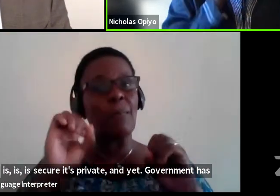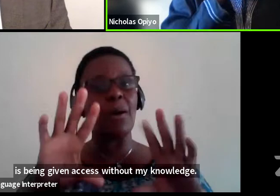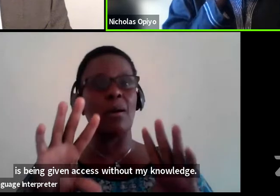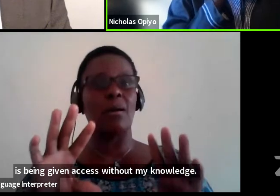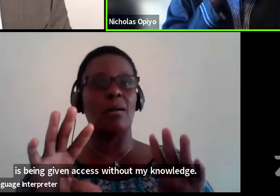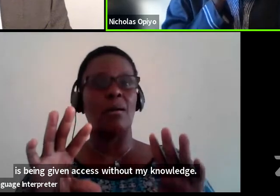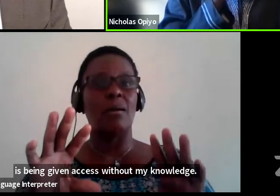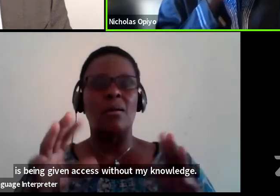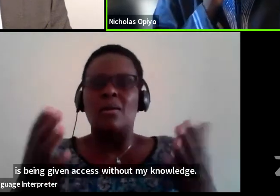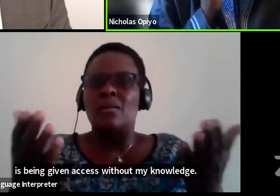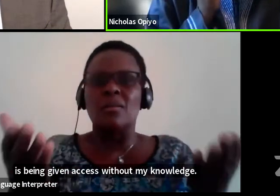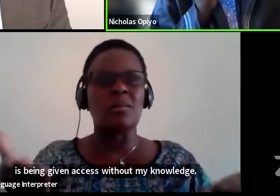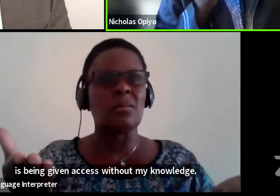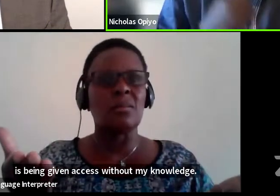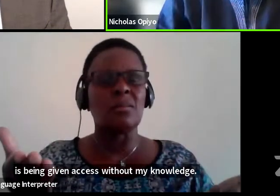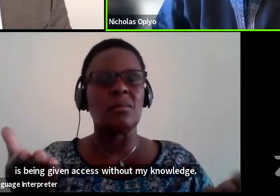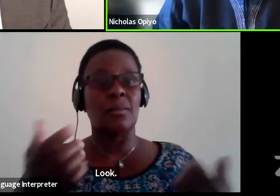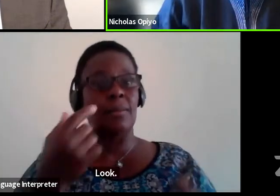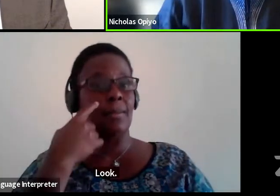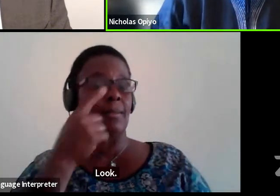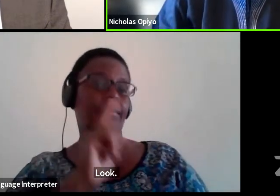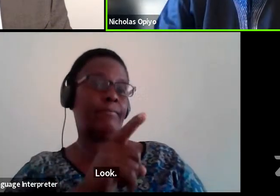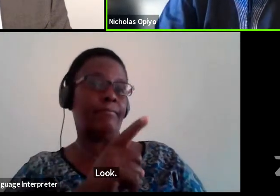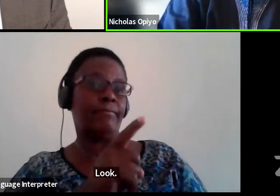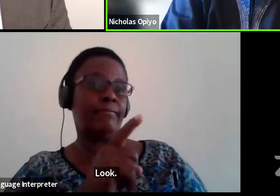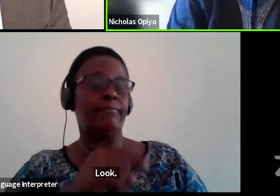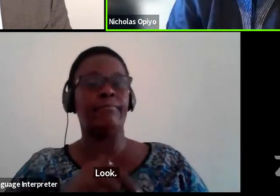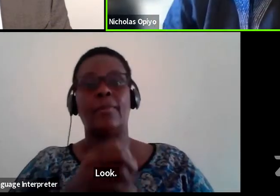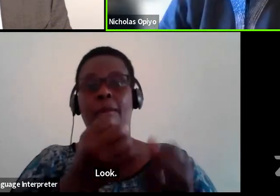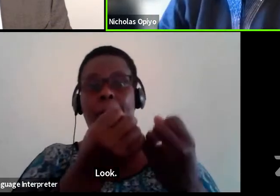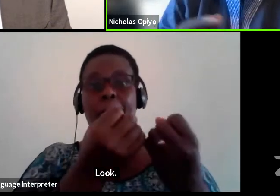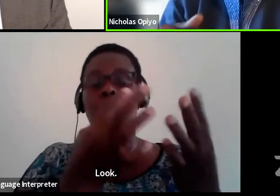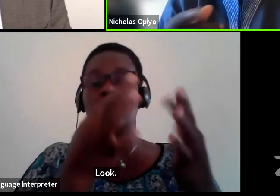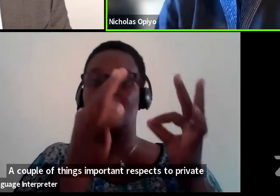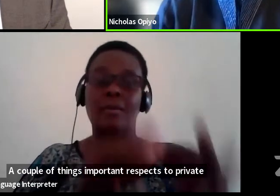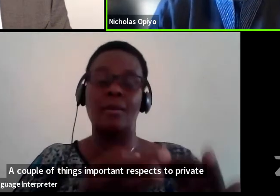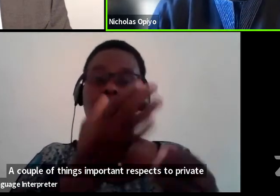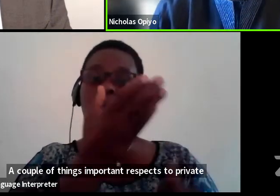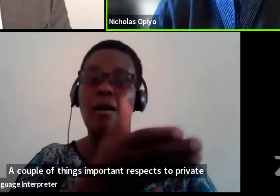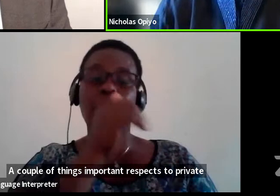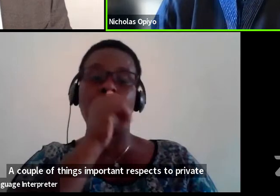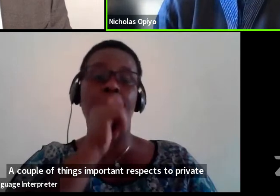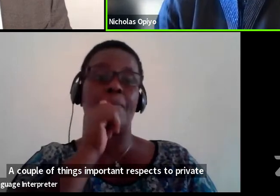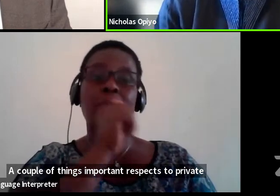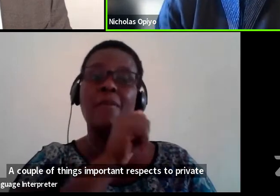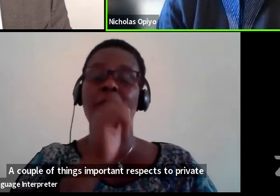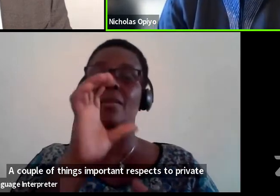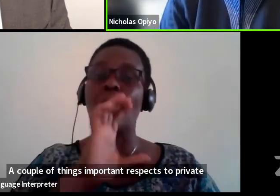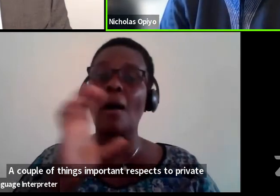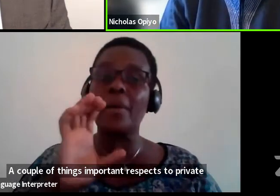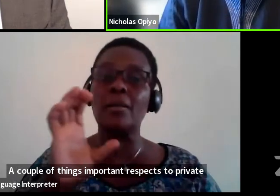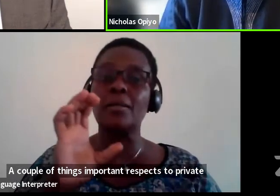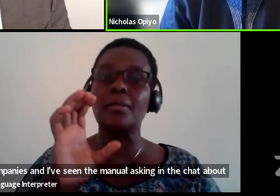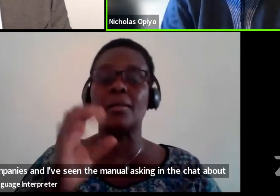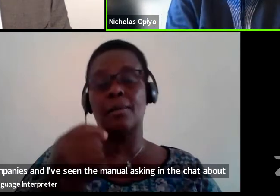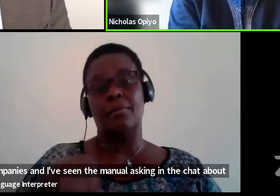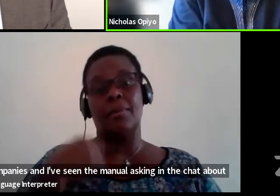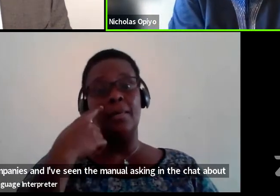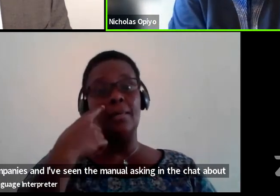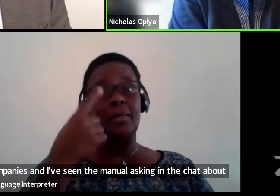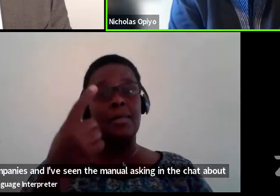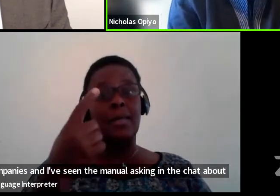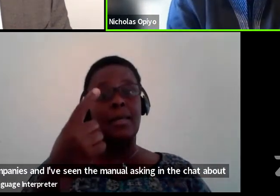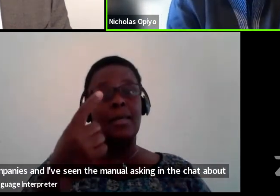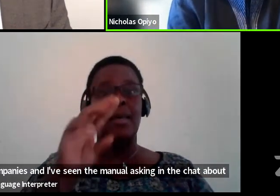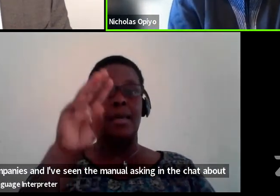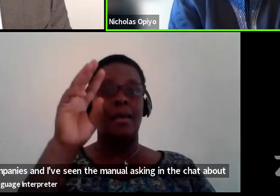Look, Gabriel, a couple of things are important in respect to private companies. And I've seen Emmanuel asking in the chat about MT and